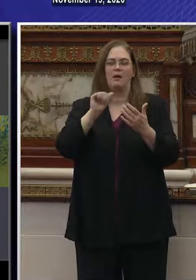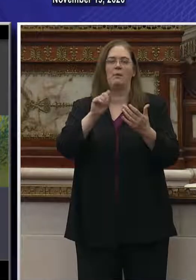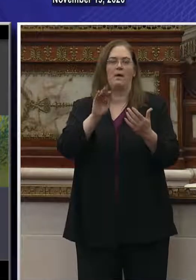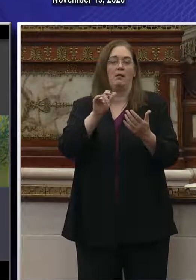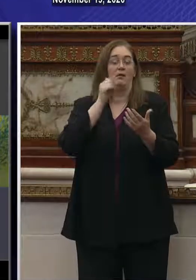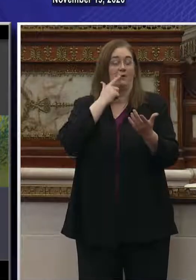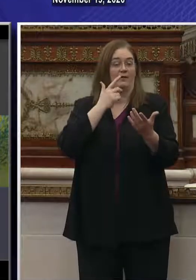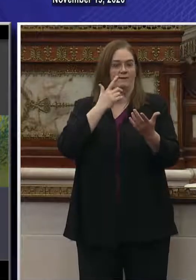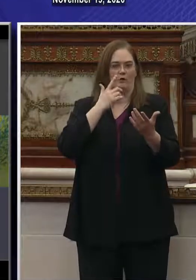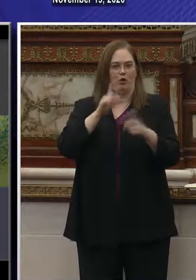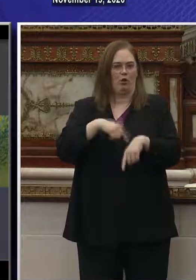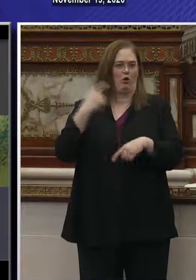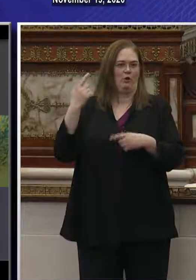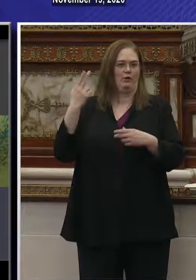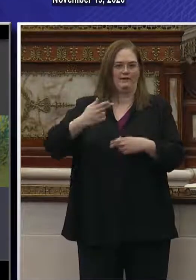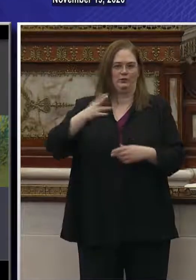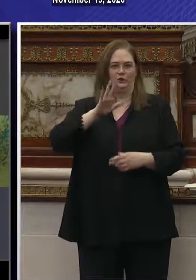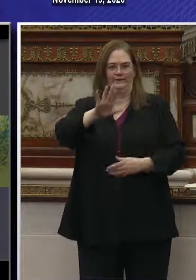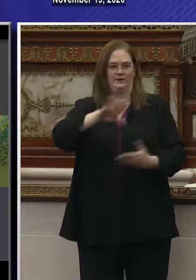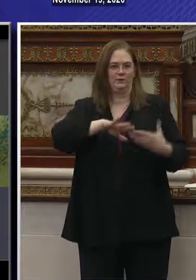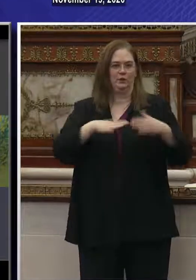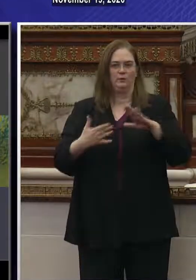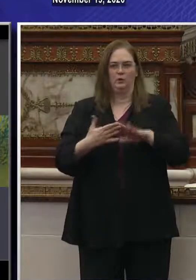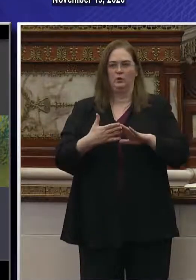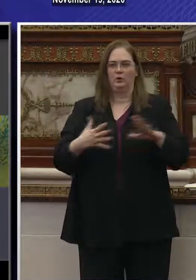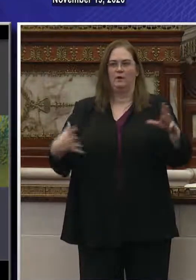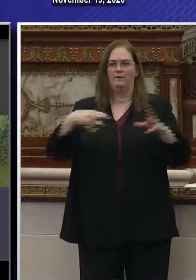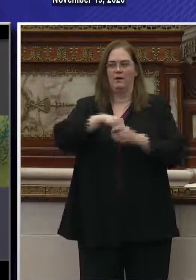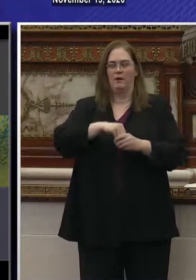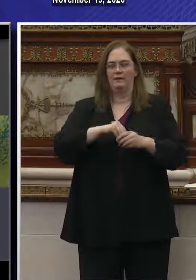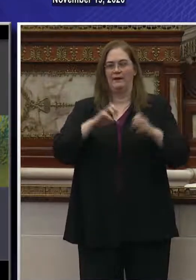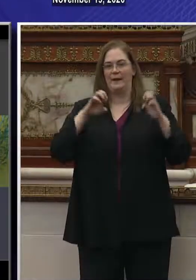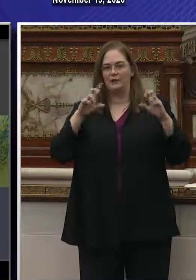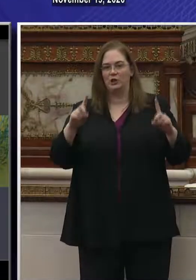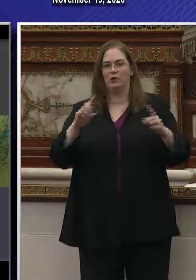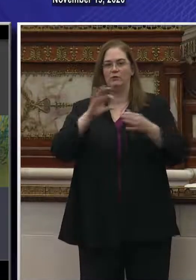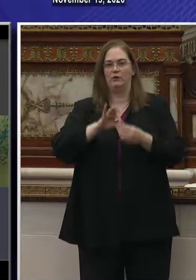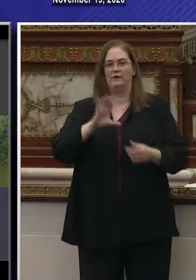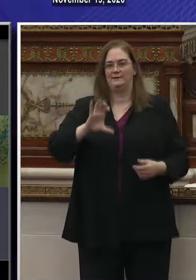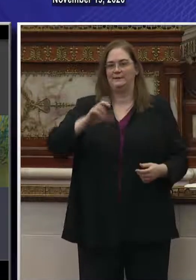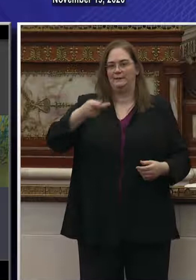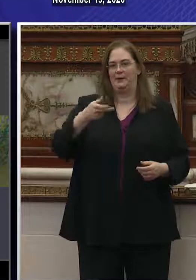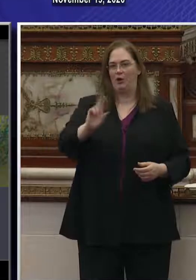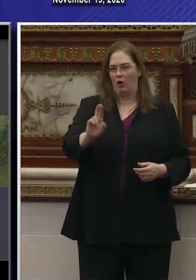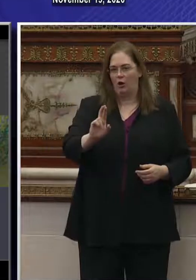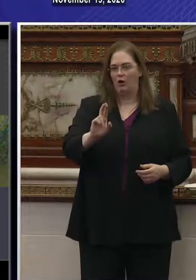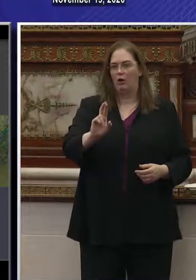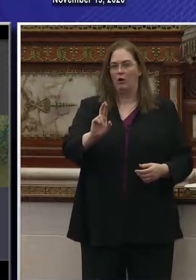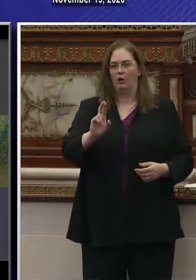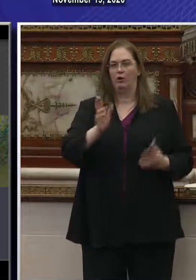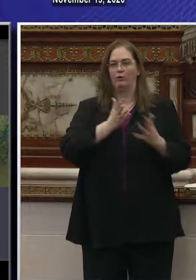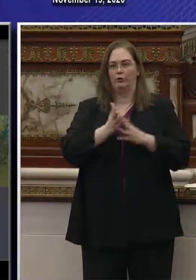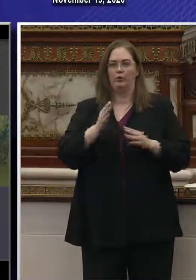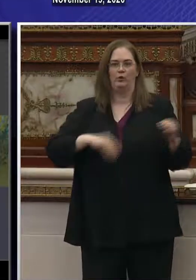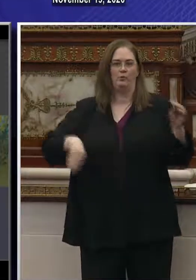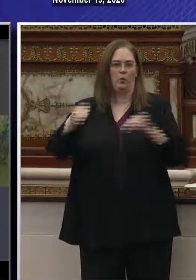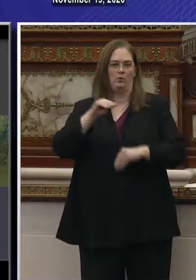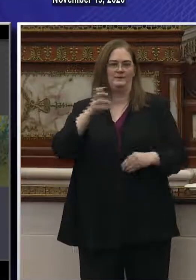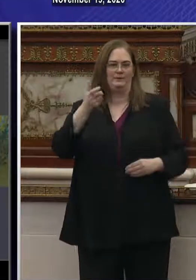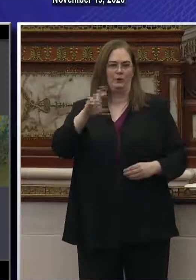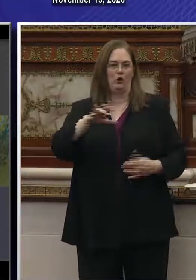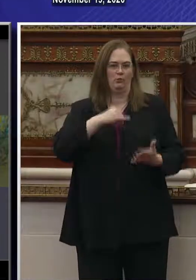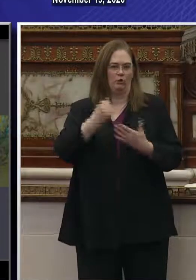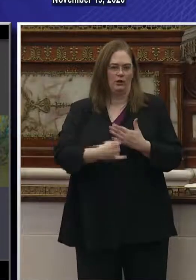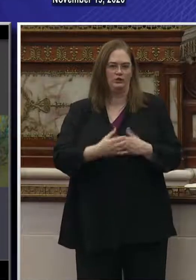history of his community involvement in educating regarding CPR through the mobile CPR